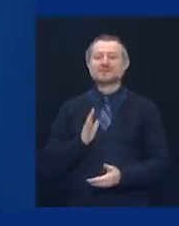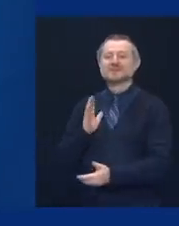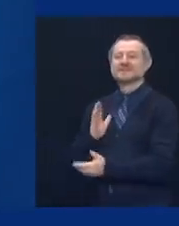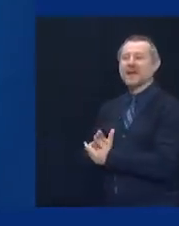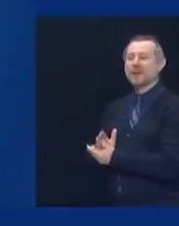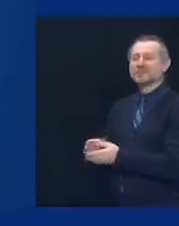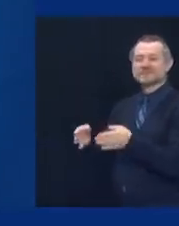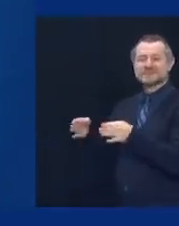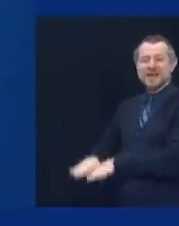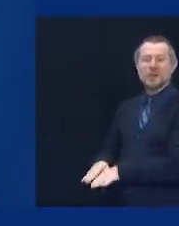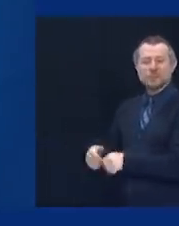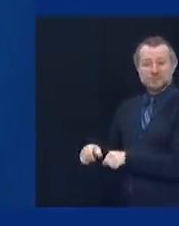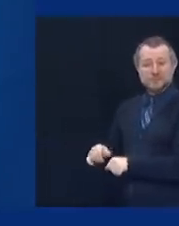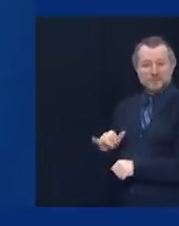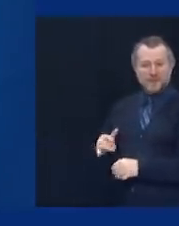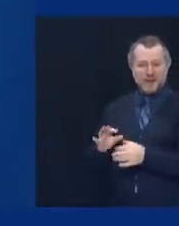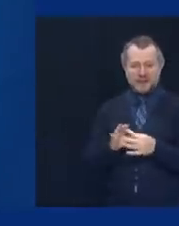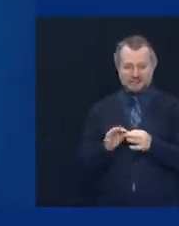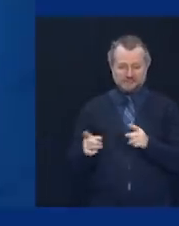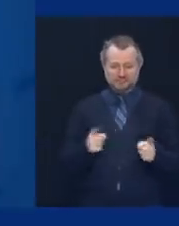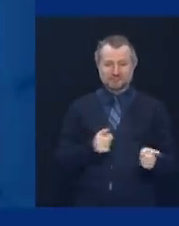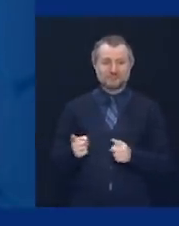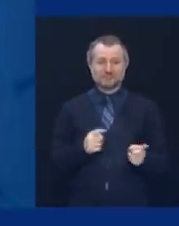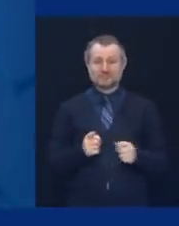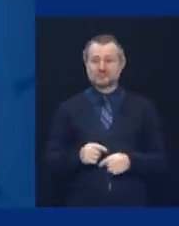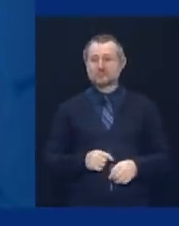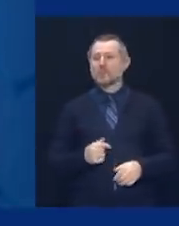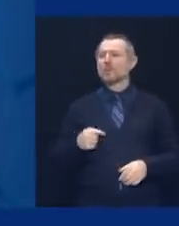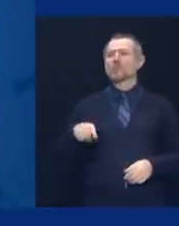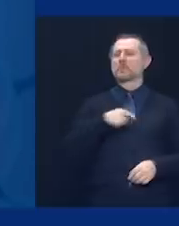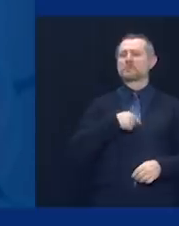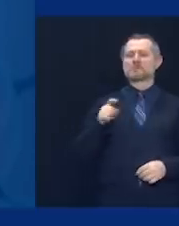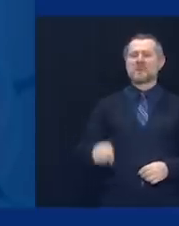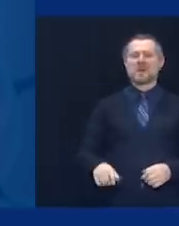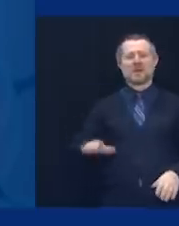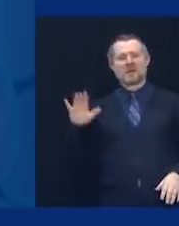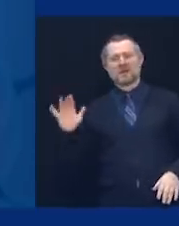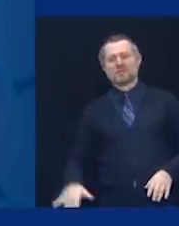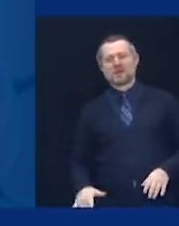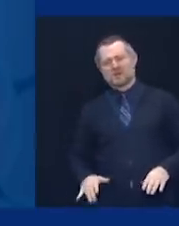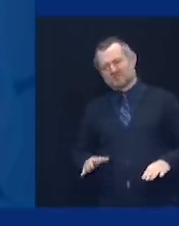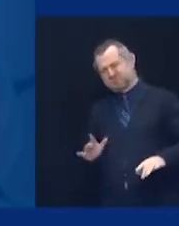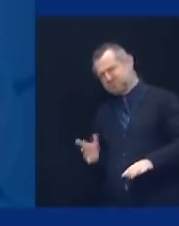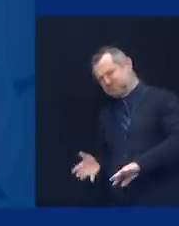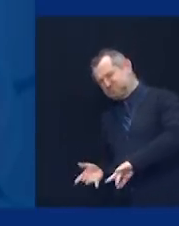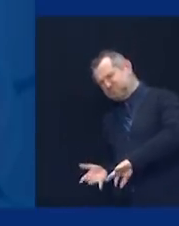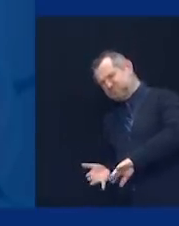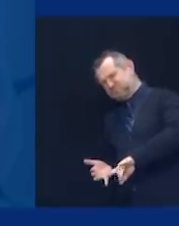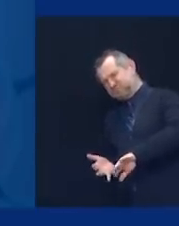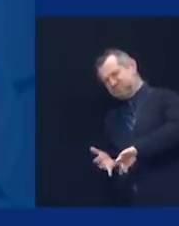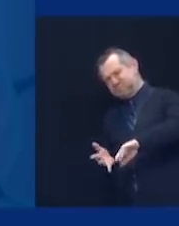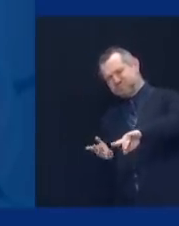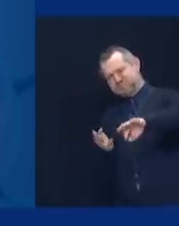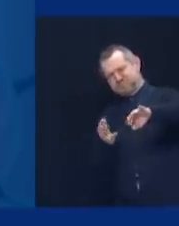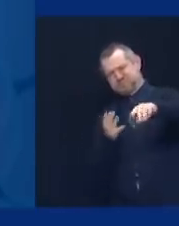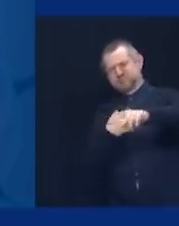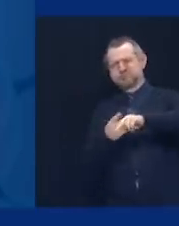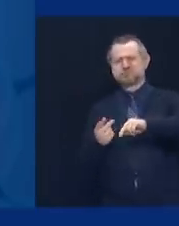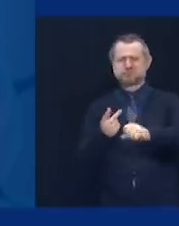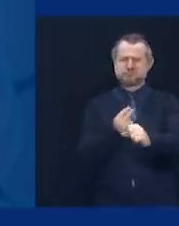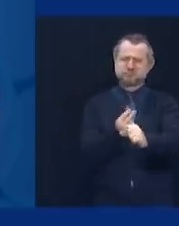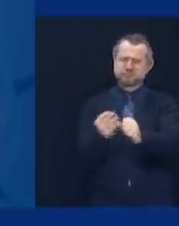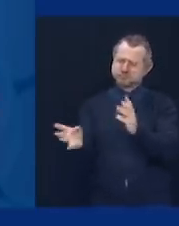consequence and the connection. At the same time, we have to accelerate the vaccine. This is now a foot race between the vaccine and